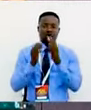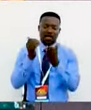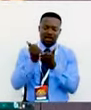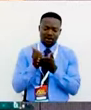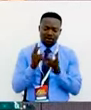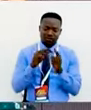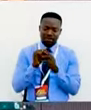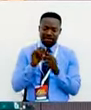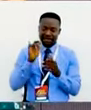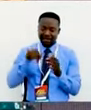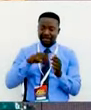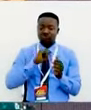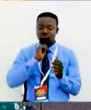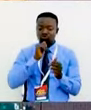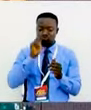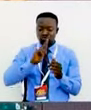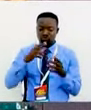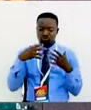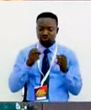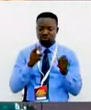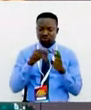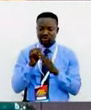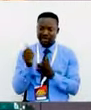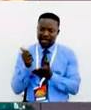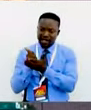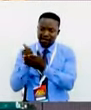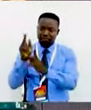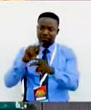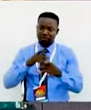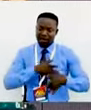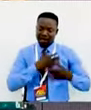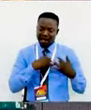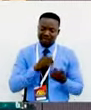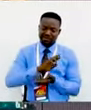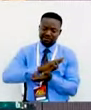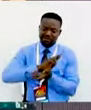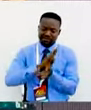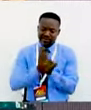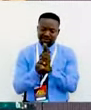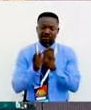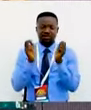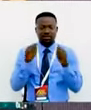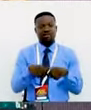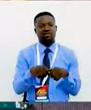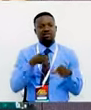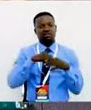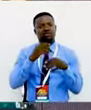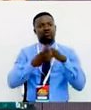to turn the hearts of people from this world.